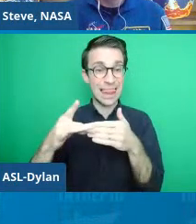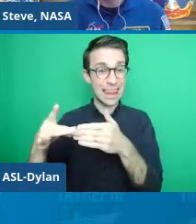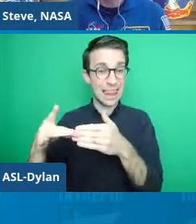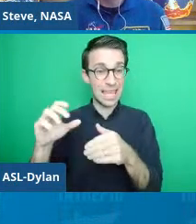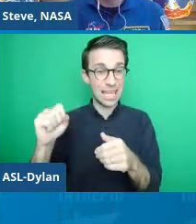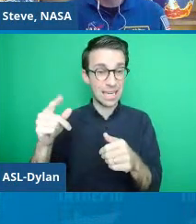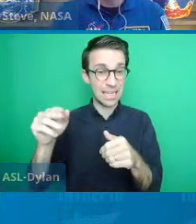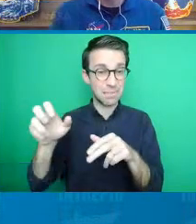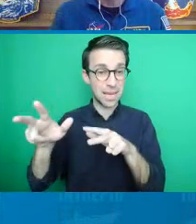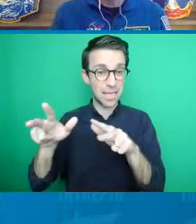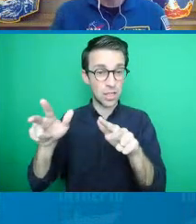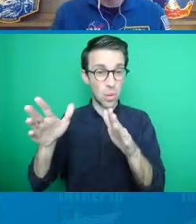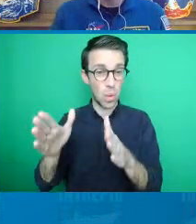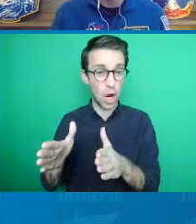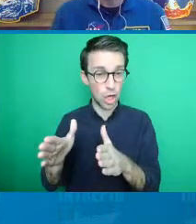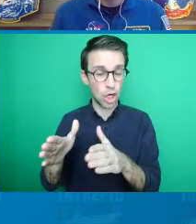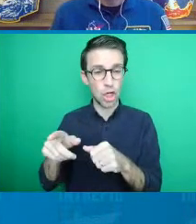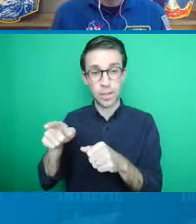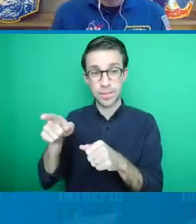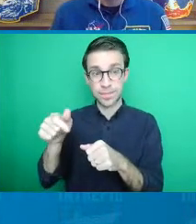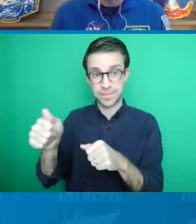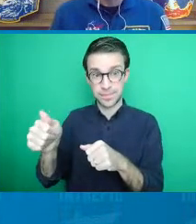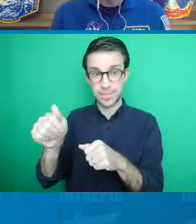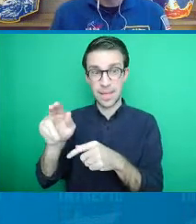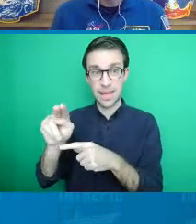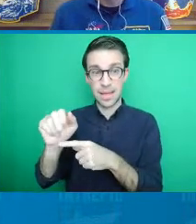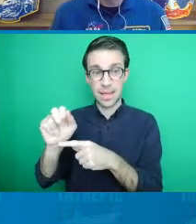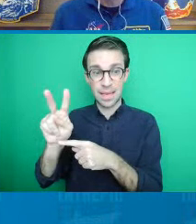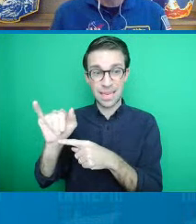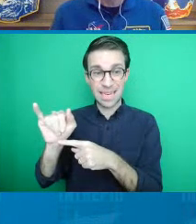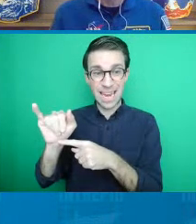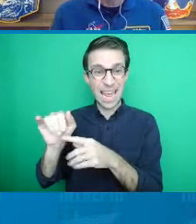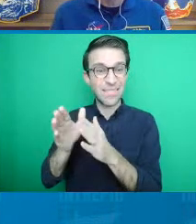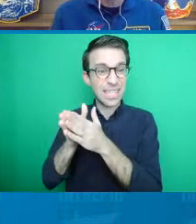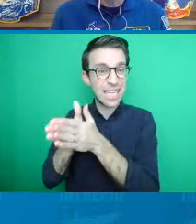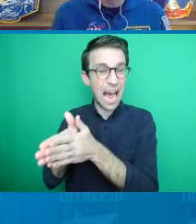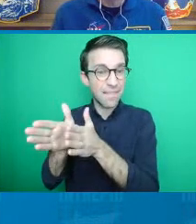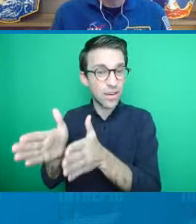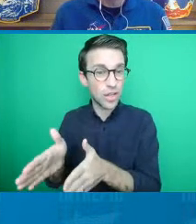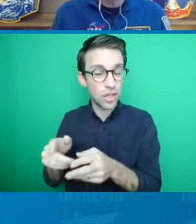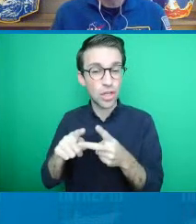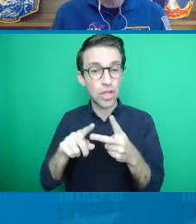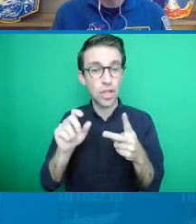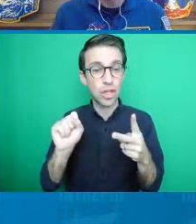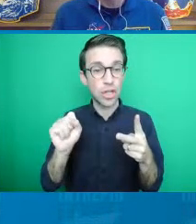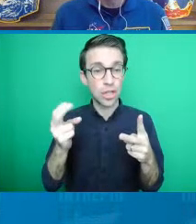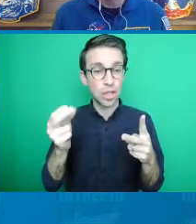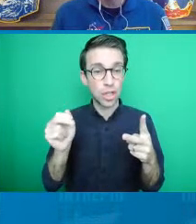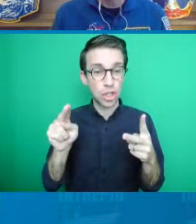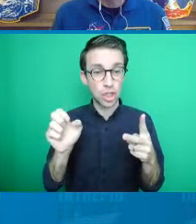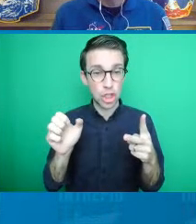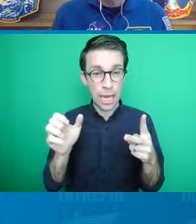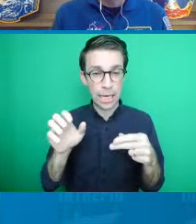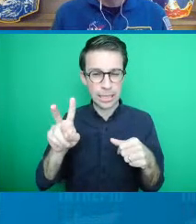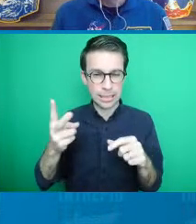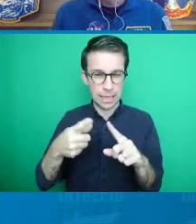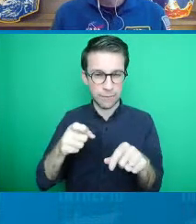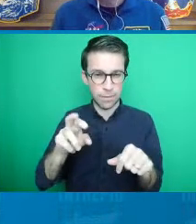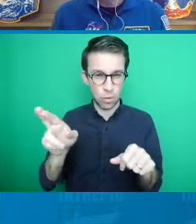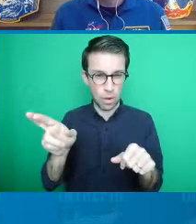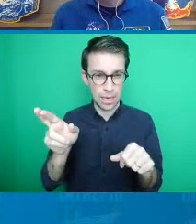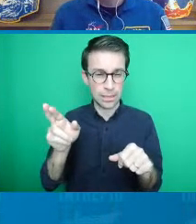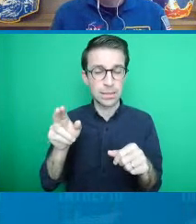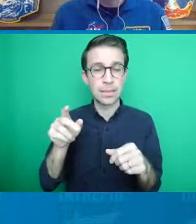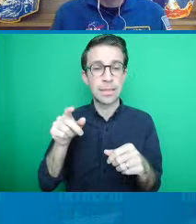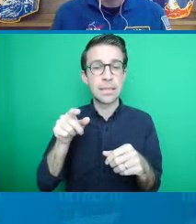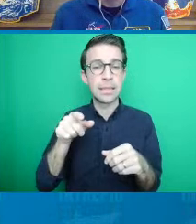Heidi Stephanician-Piper, who was a Navy diver. Shane Kimbrough next to her on the second from the right. He's